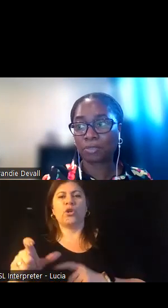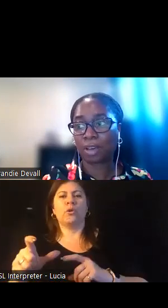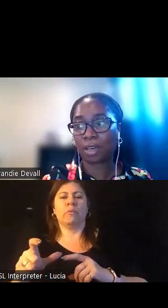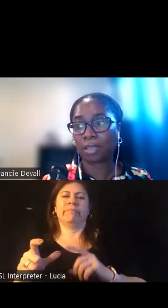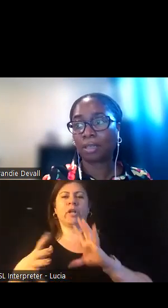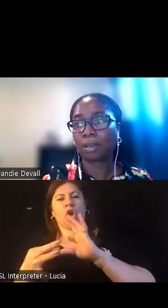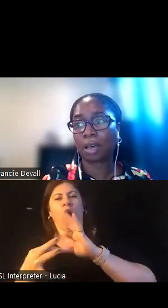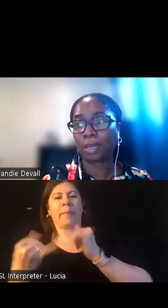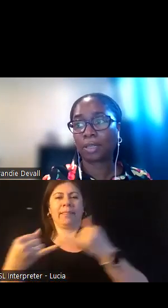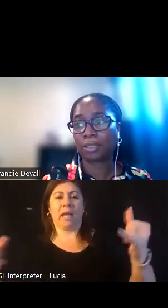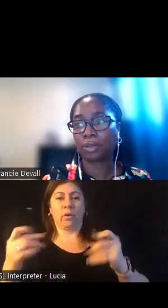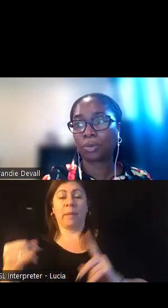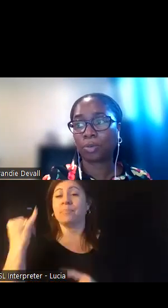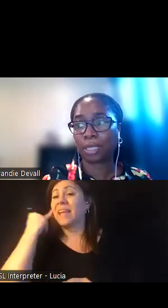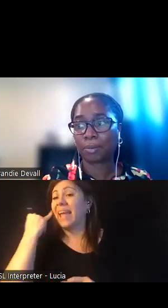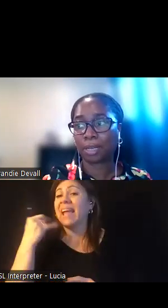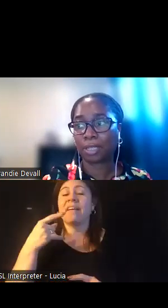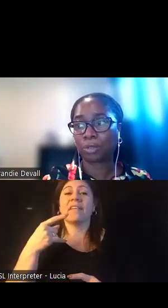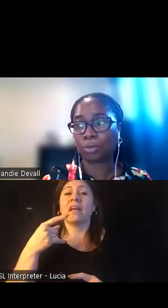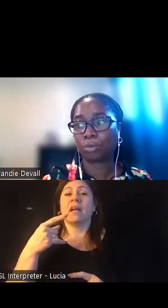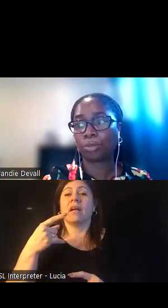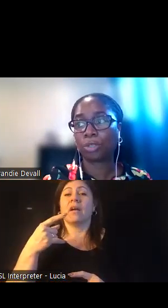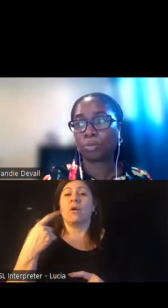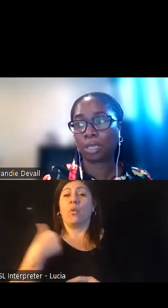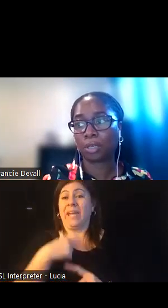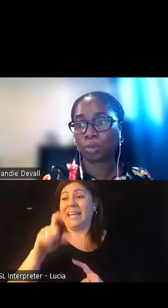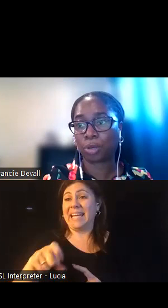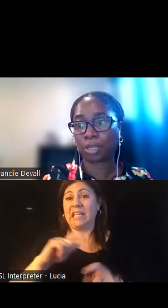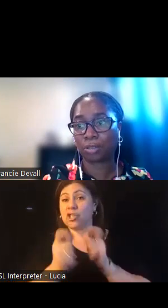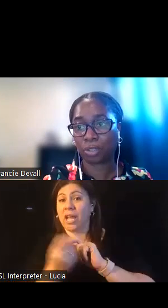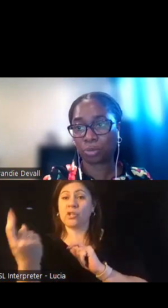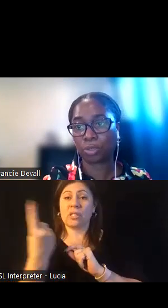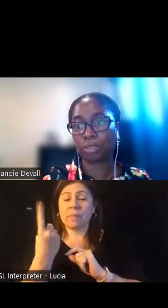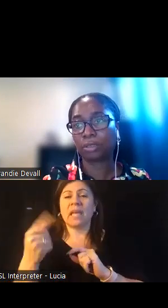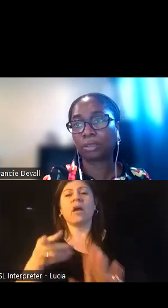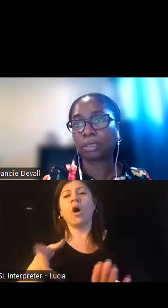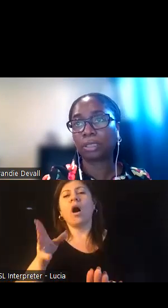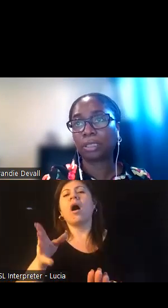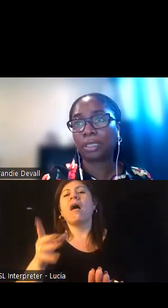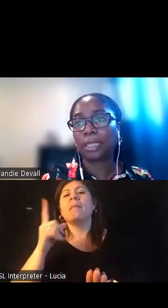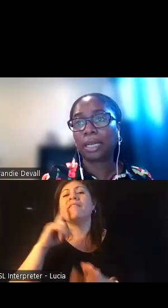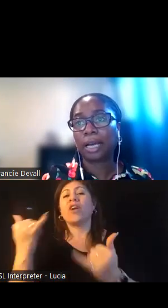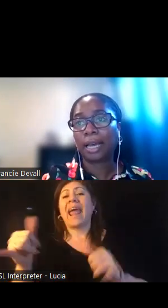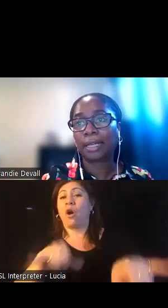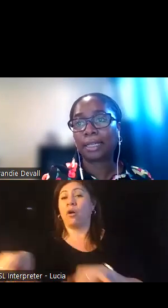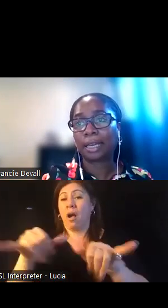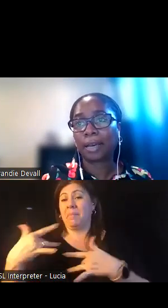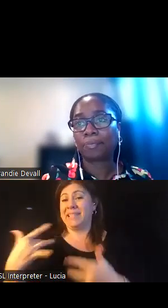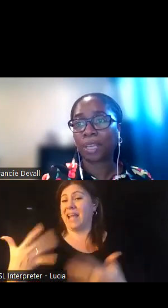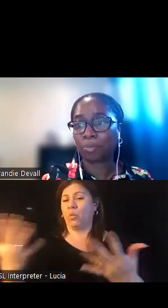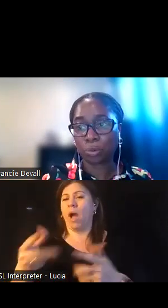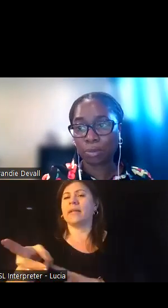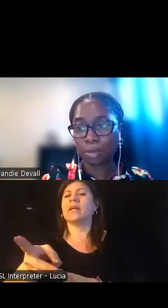otherwise specified, comments will be limited to 2 meetings per individual.